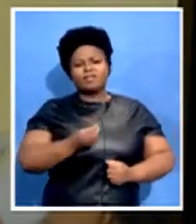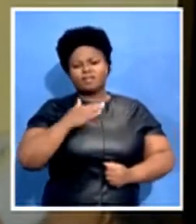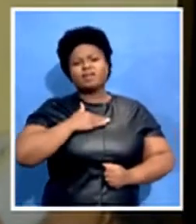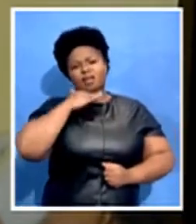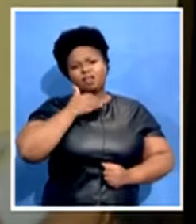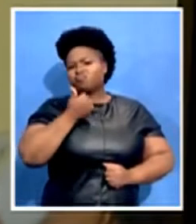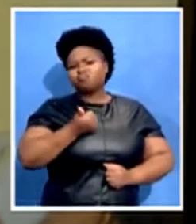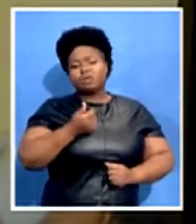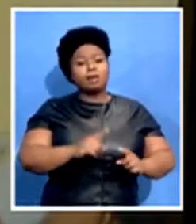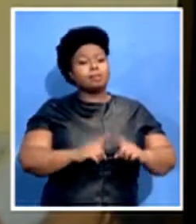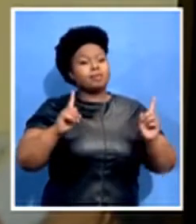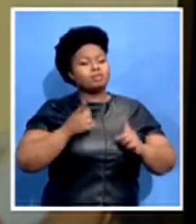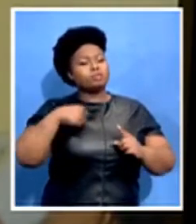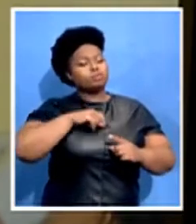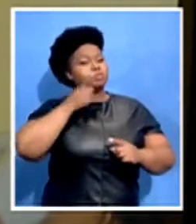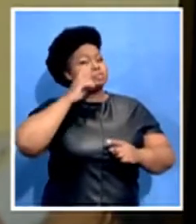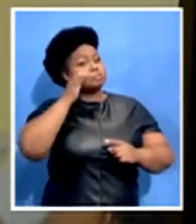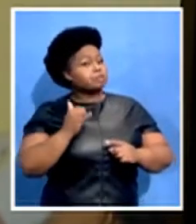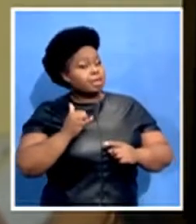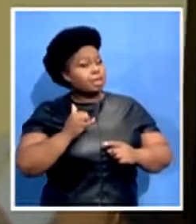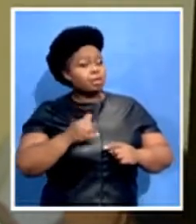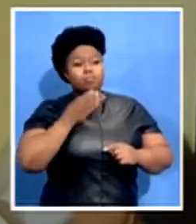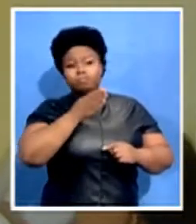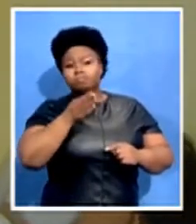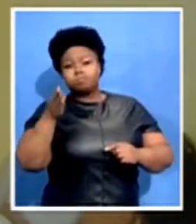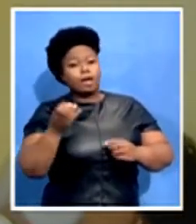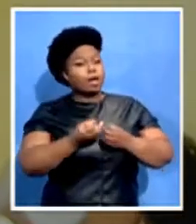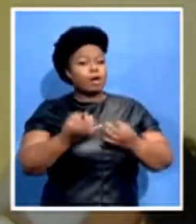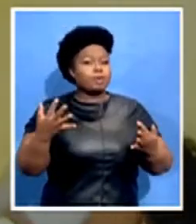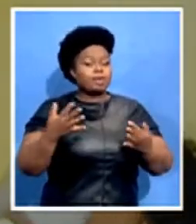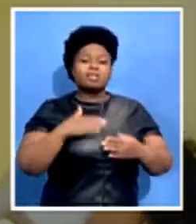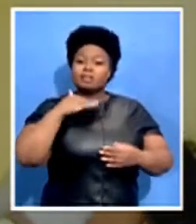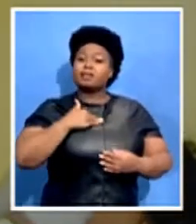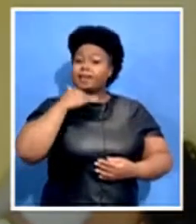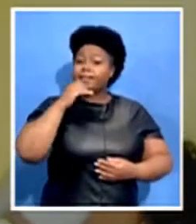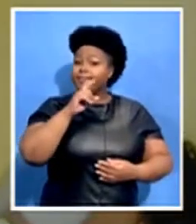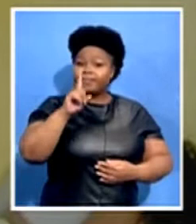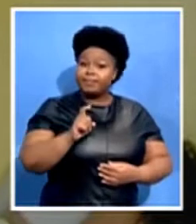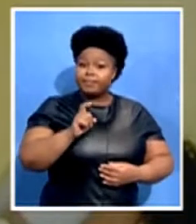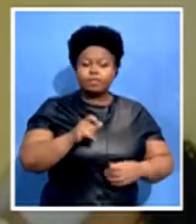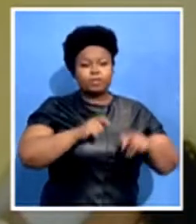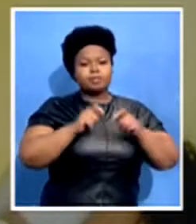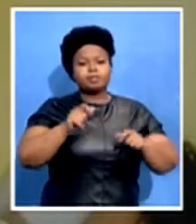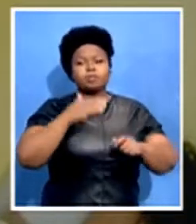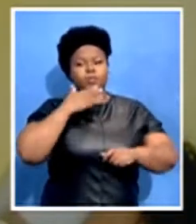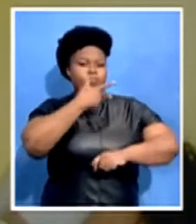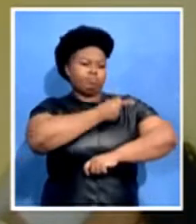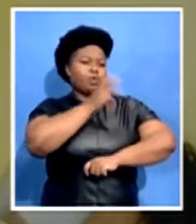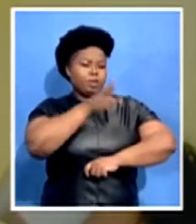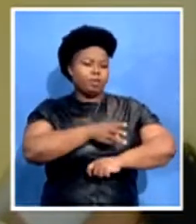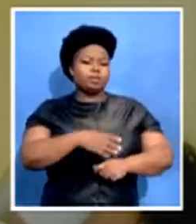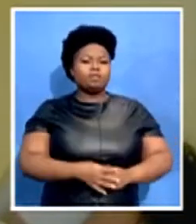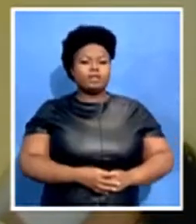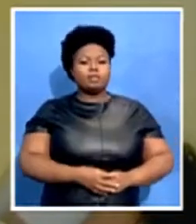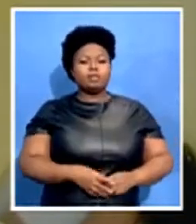many that we have. Will they be enough for the volumes that we are going to be dealing with? And again, those things are things that we